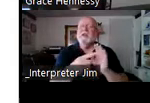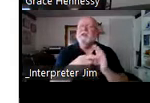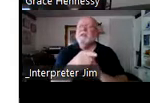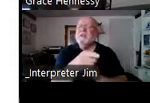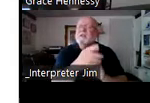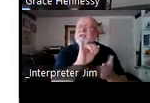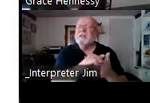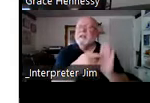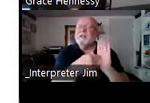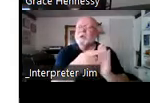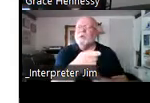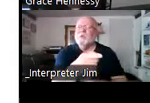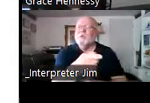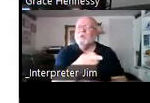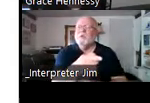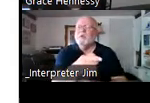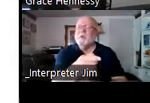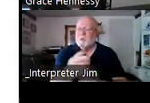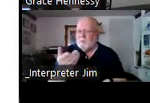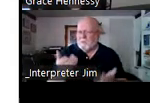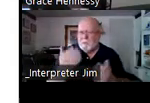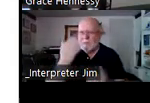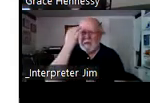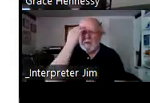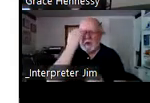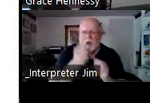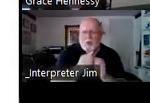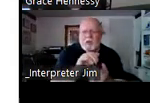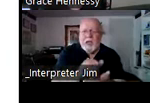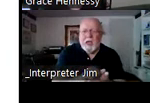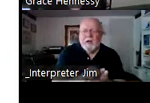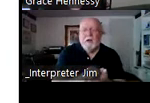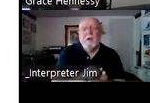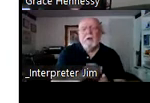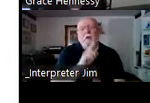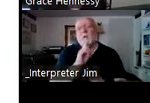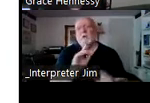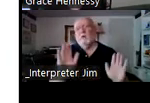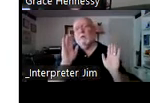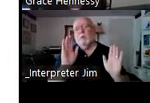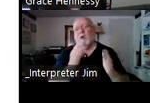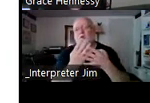screen. People may be familiar with this. If you're not, it's really an excellent screen for suicide severity rating